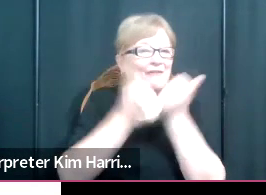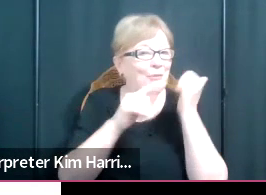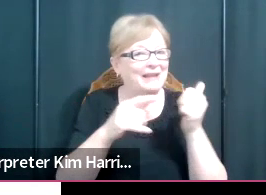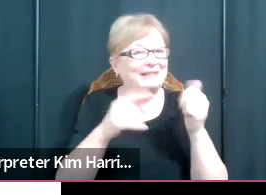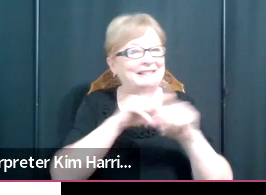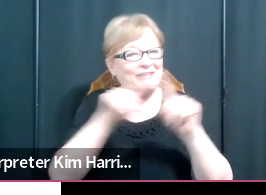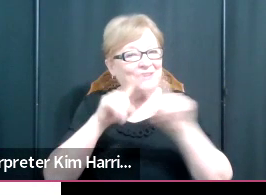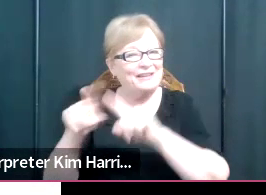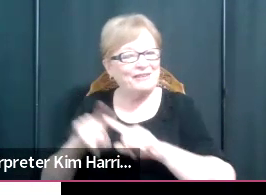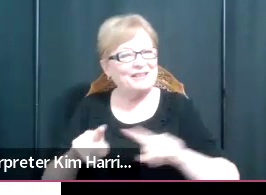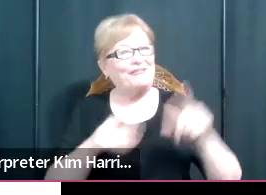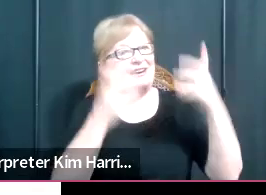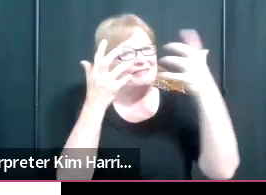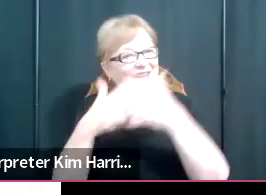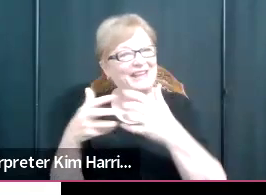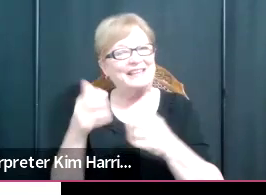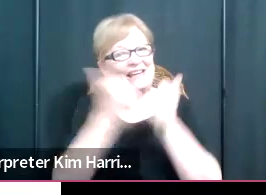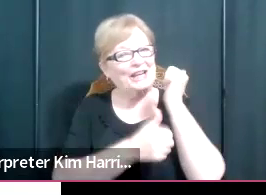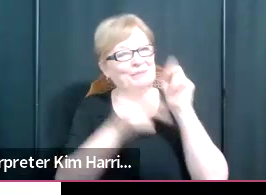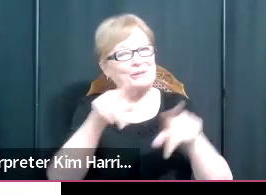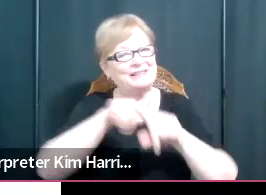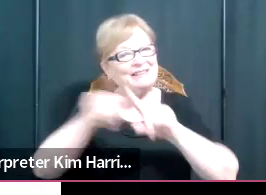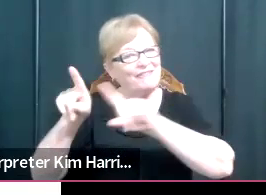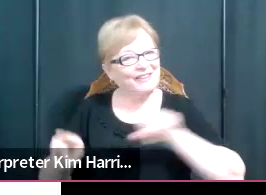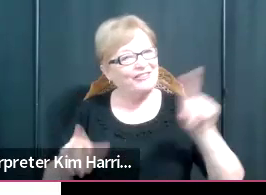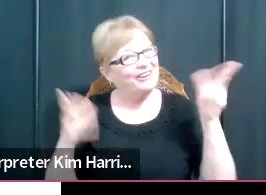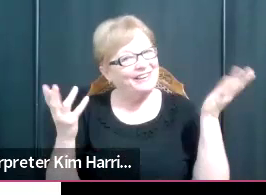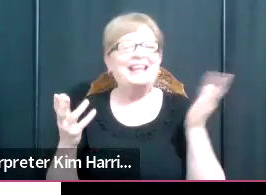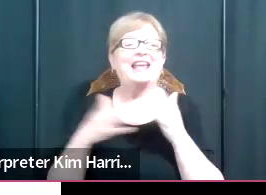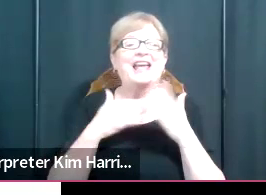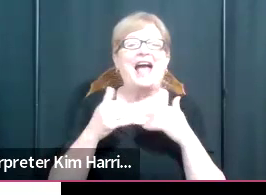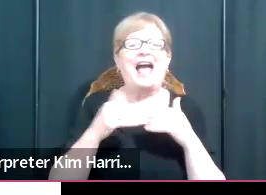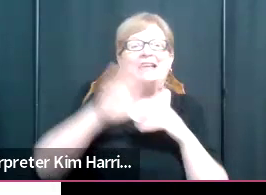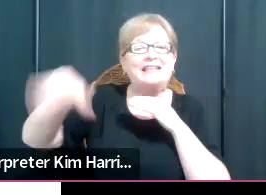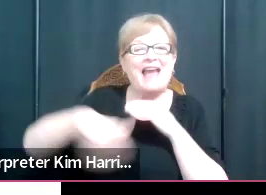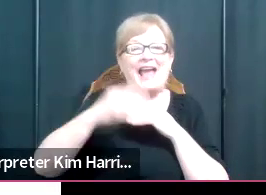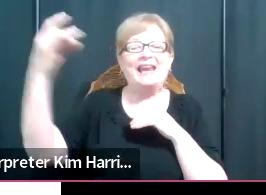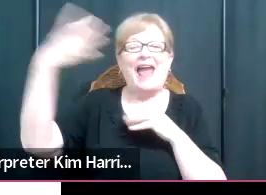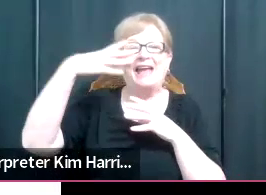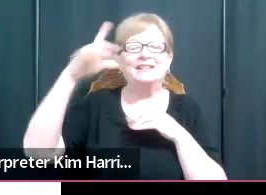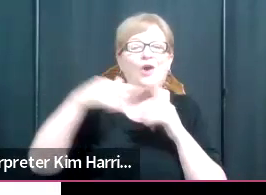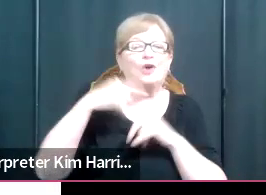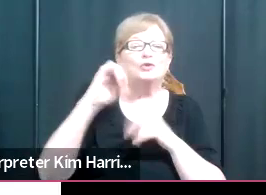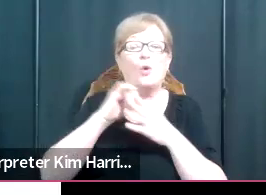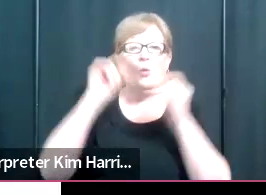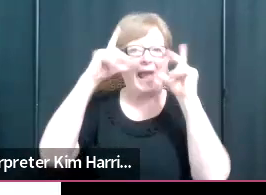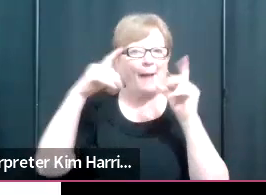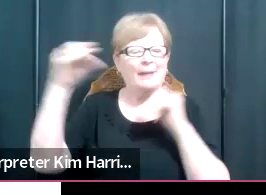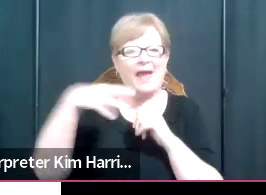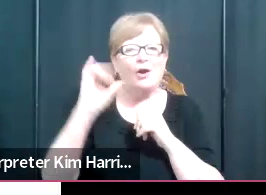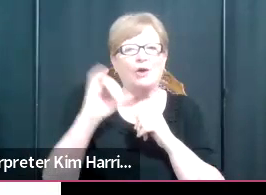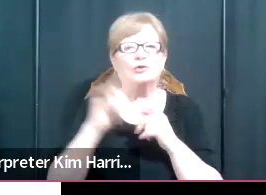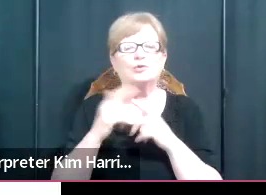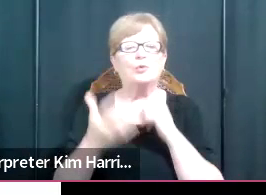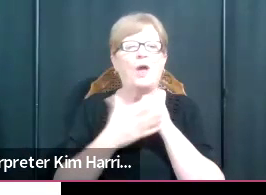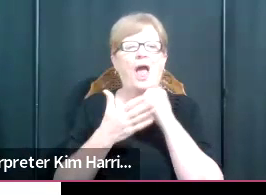we try to have a little bit of something for everybody. Night lights, and also wake up lights to sort of cue